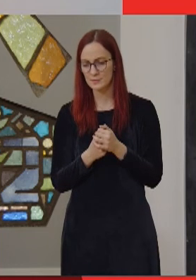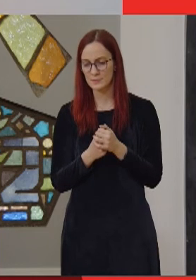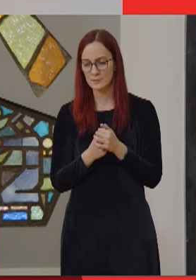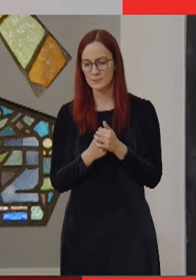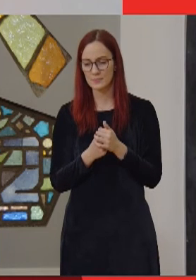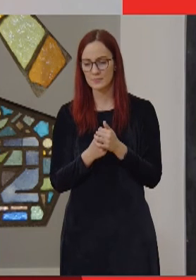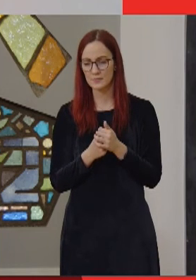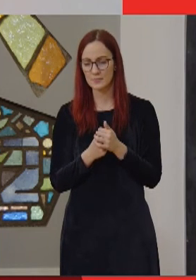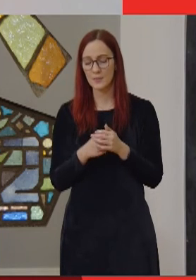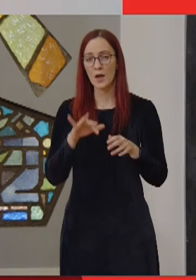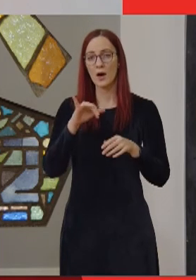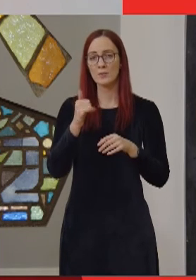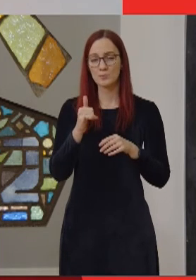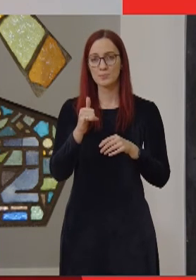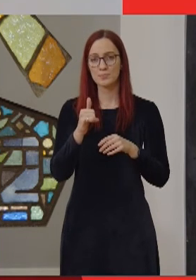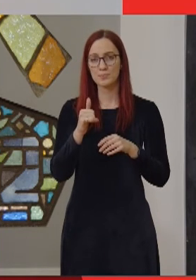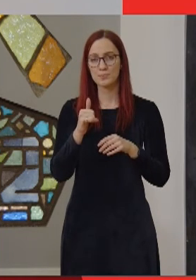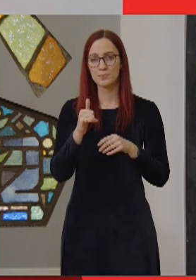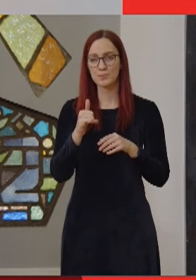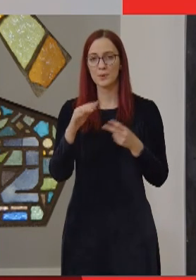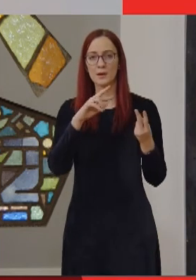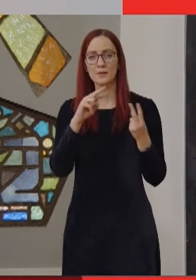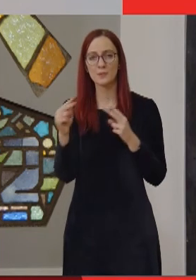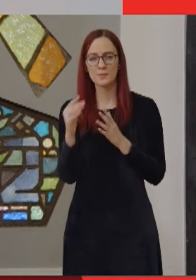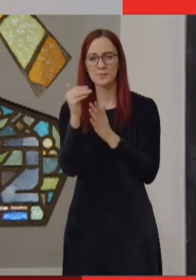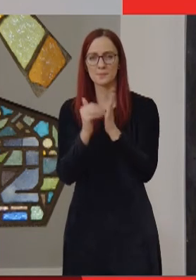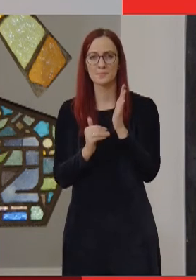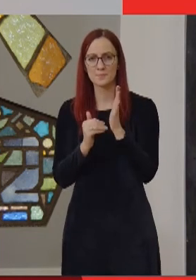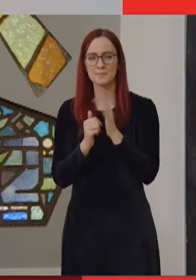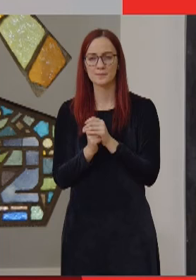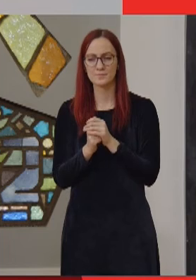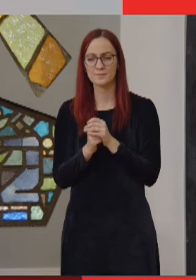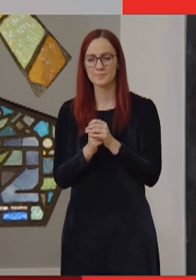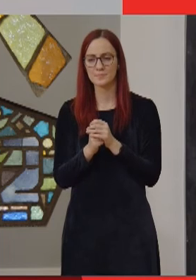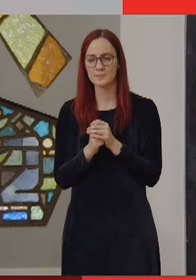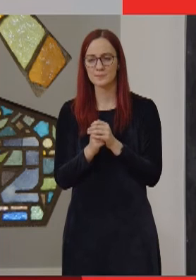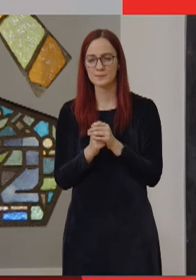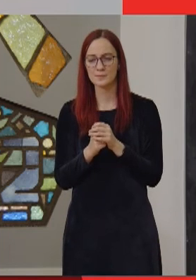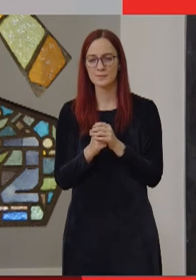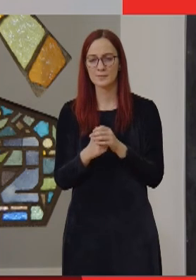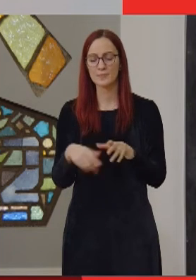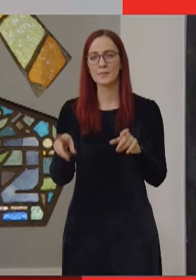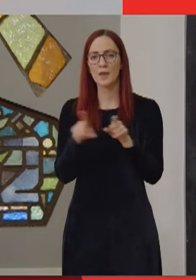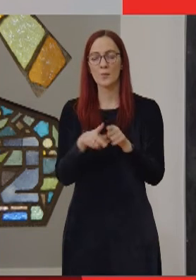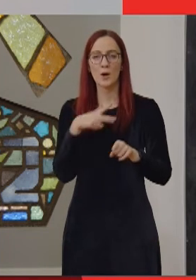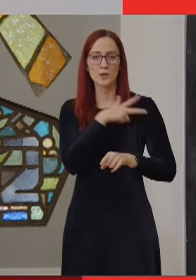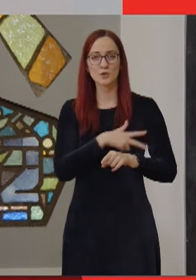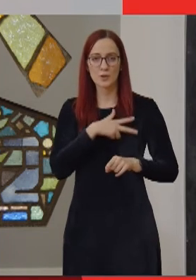programs. We've tried to change the attitude inside the ministry